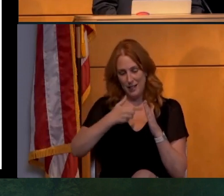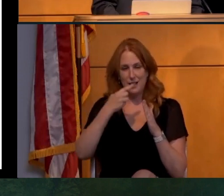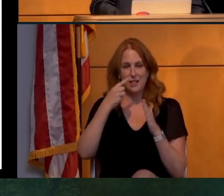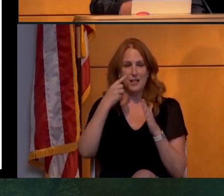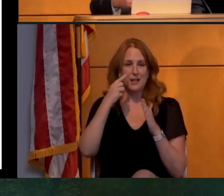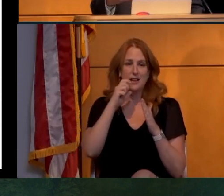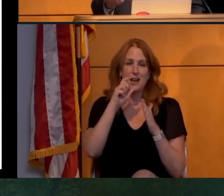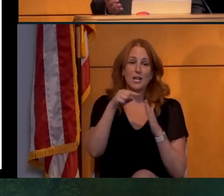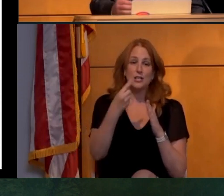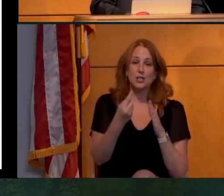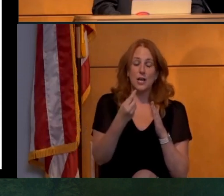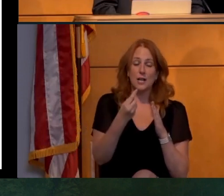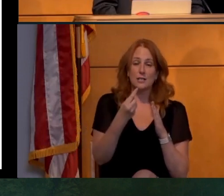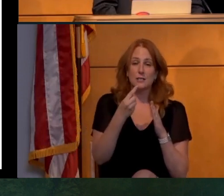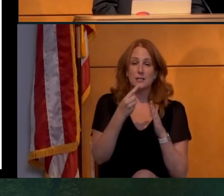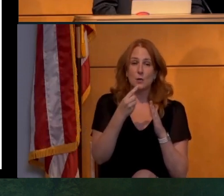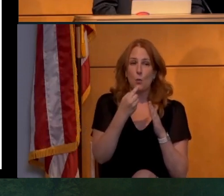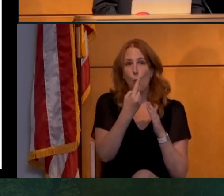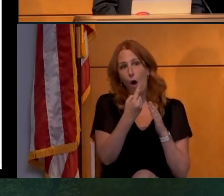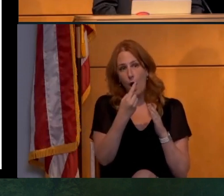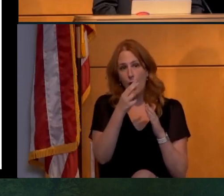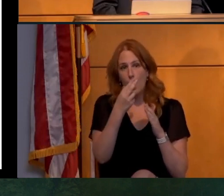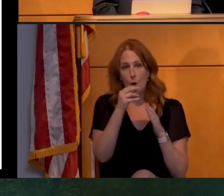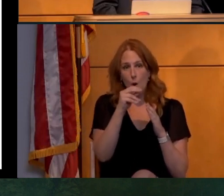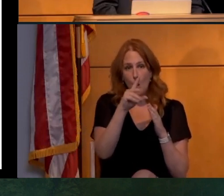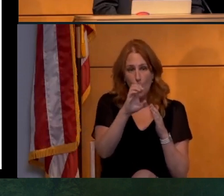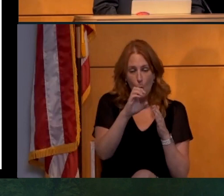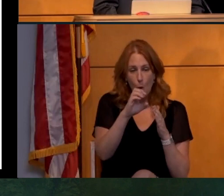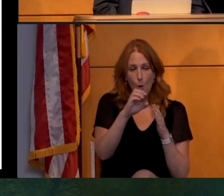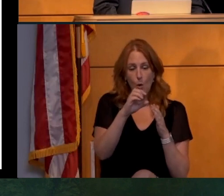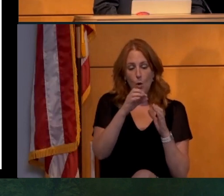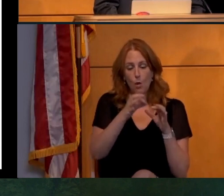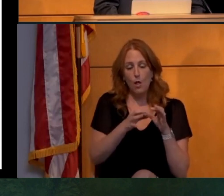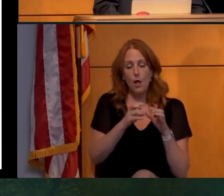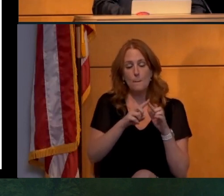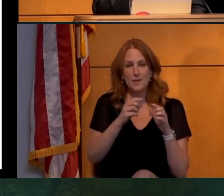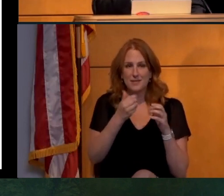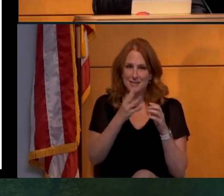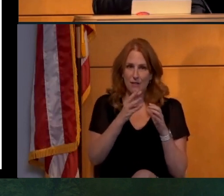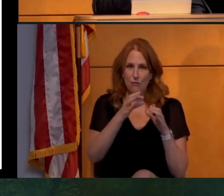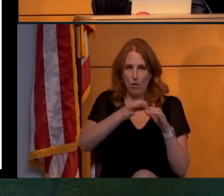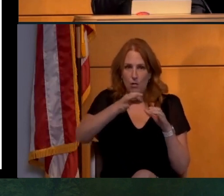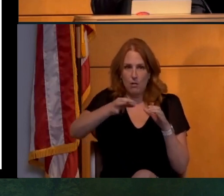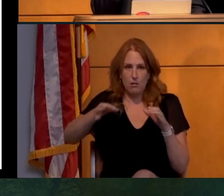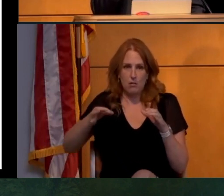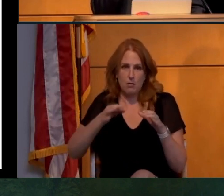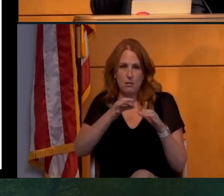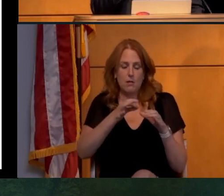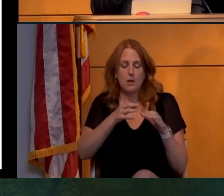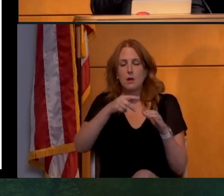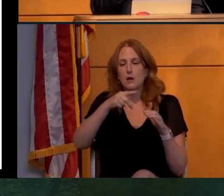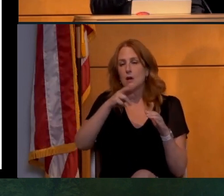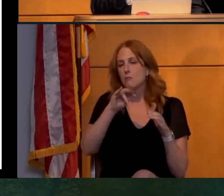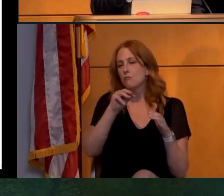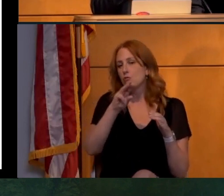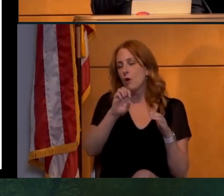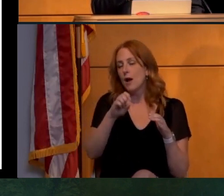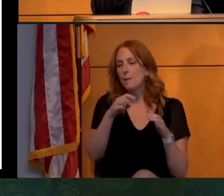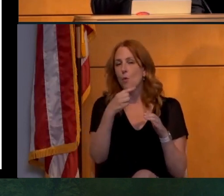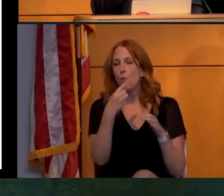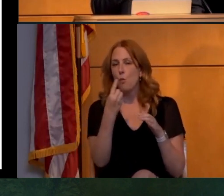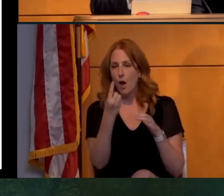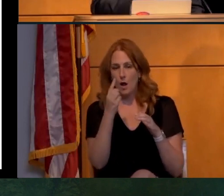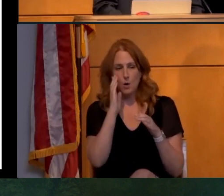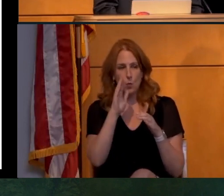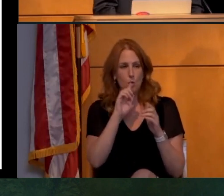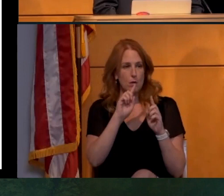one hole but several holes during the 100-day mission. Prime 1 is going to have just M Solo, no